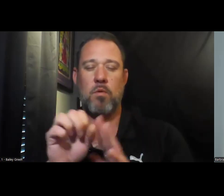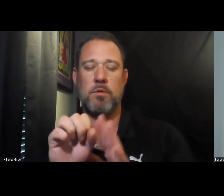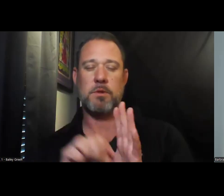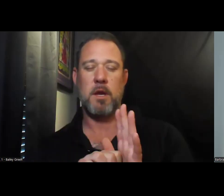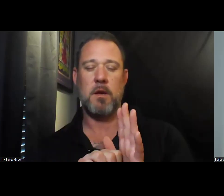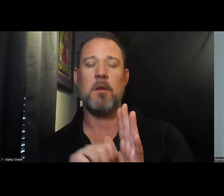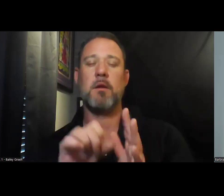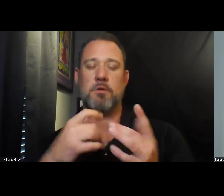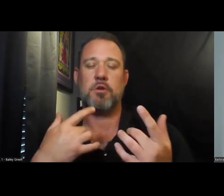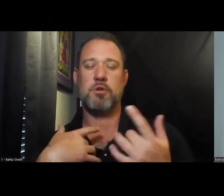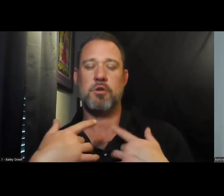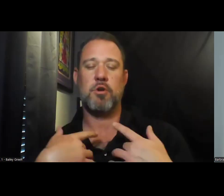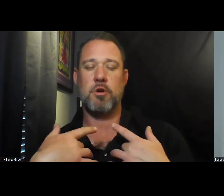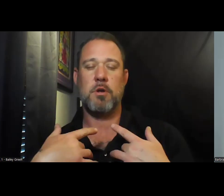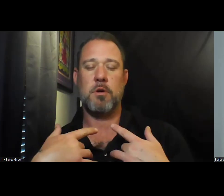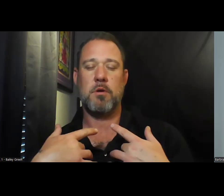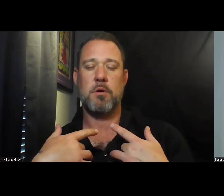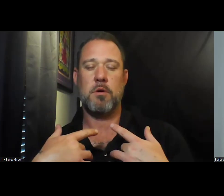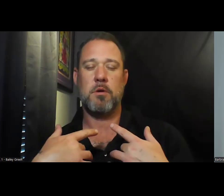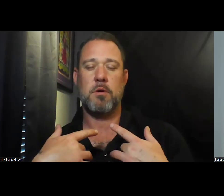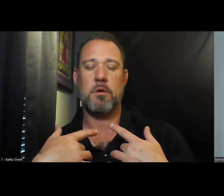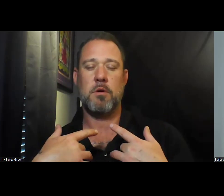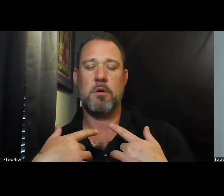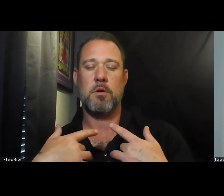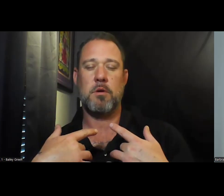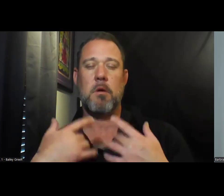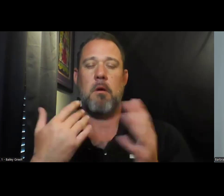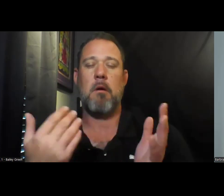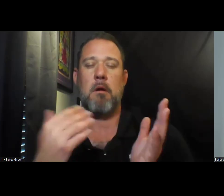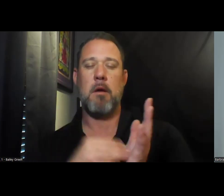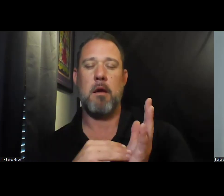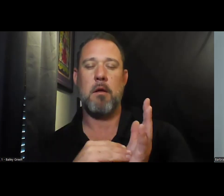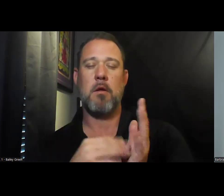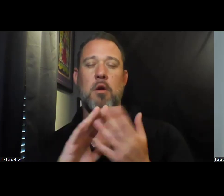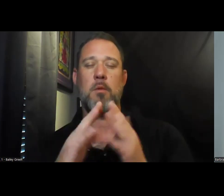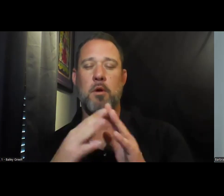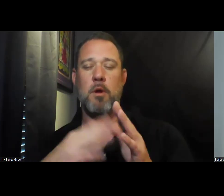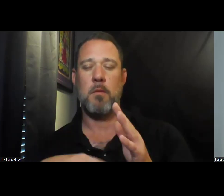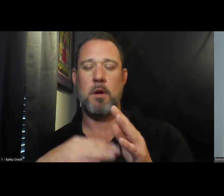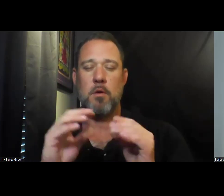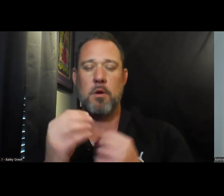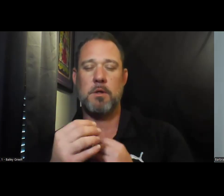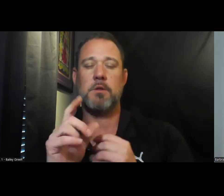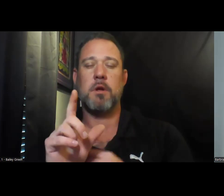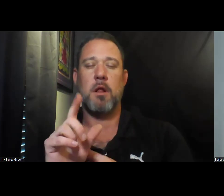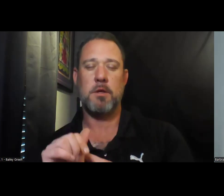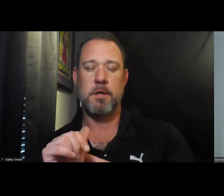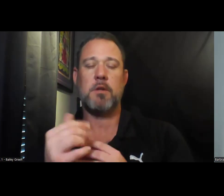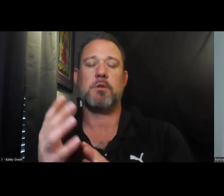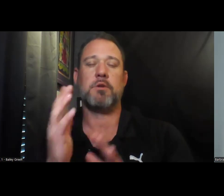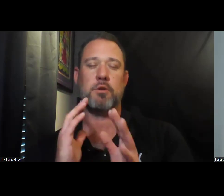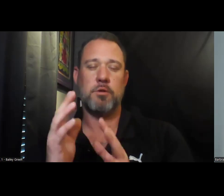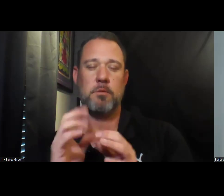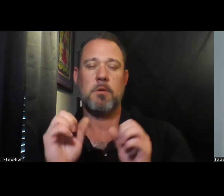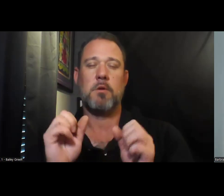really concerning. So again, community-based organizations in Los Angeles County used to be able